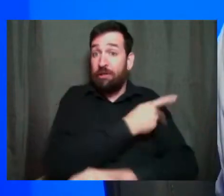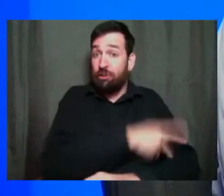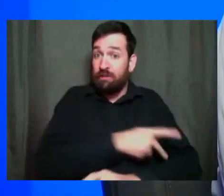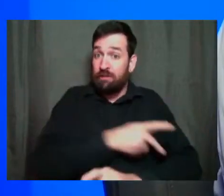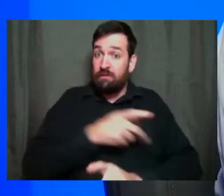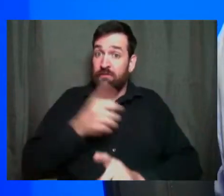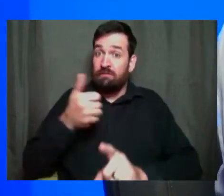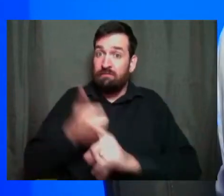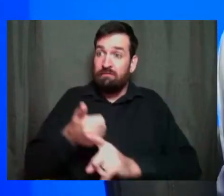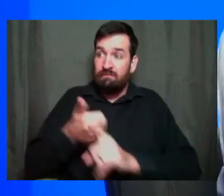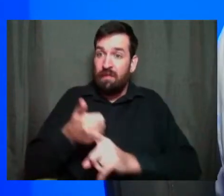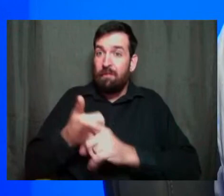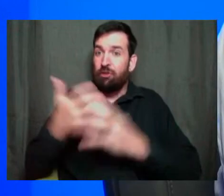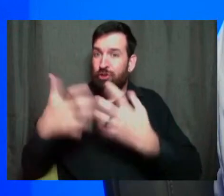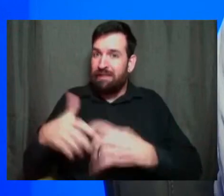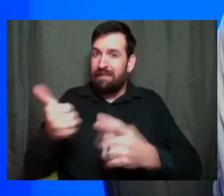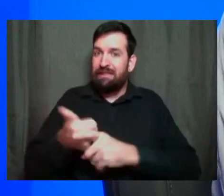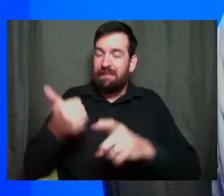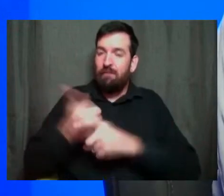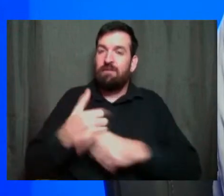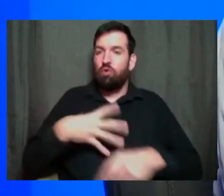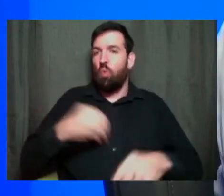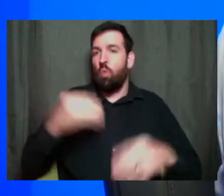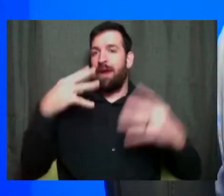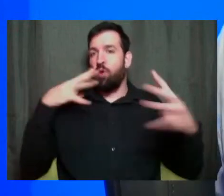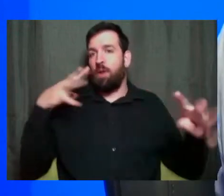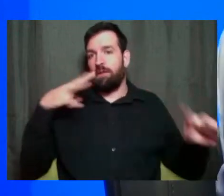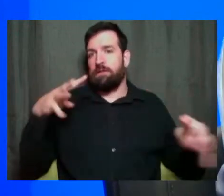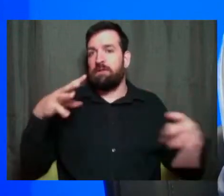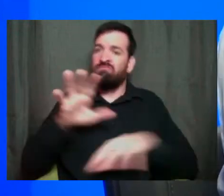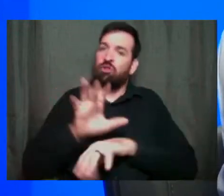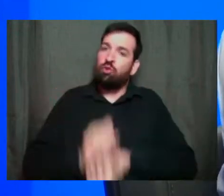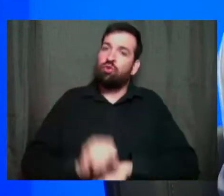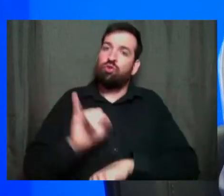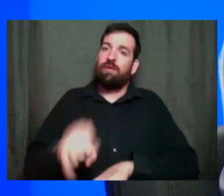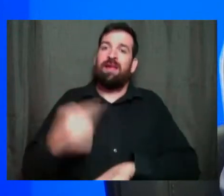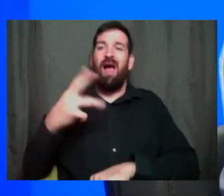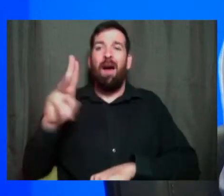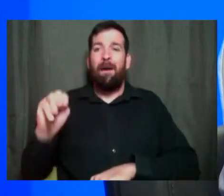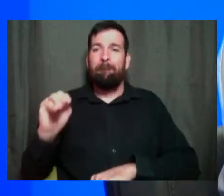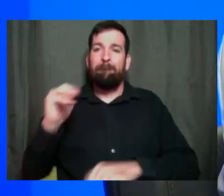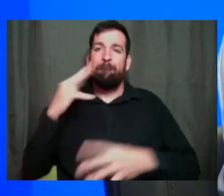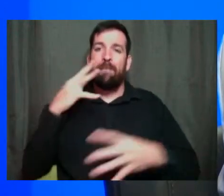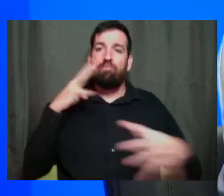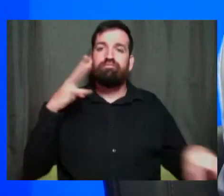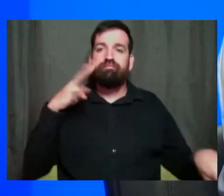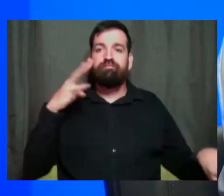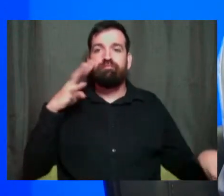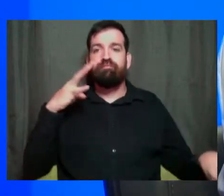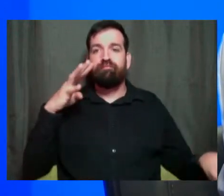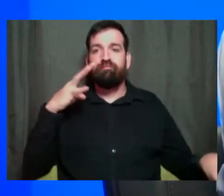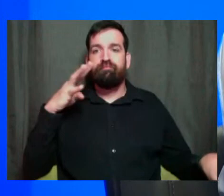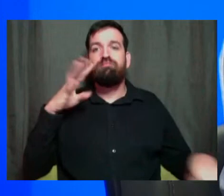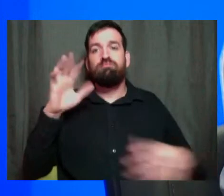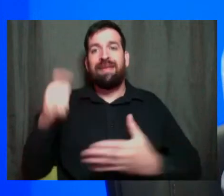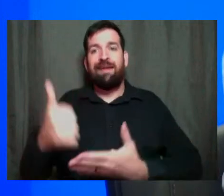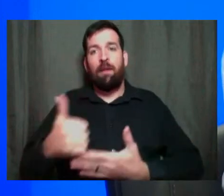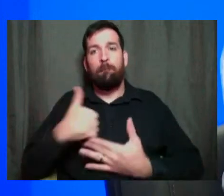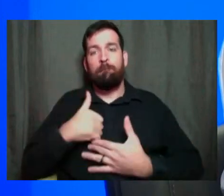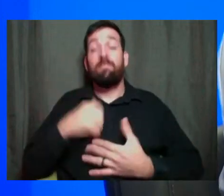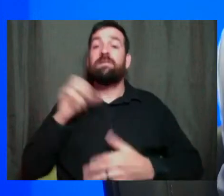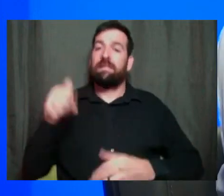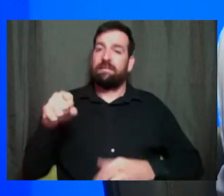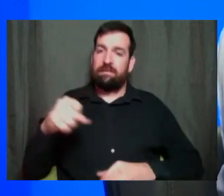white noise, and they kind of get used to that little, hum, and that can be helpful for them. So yes, white